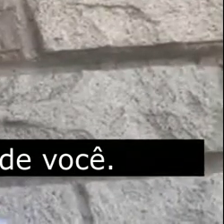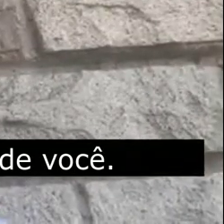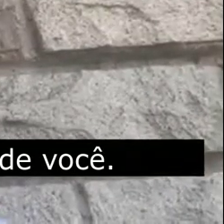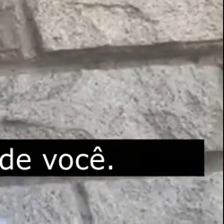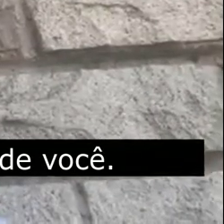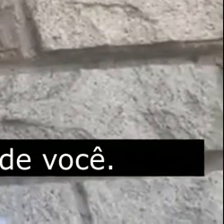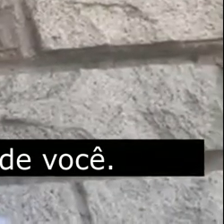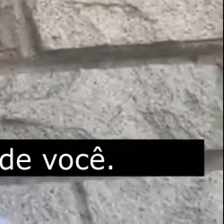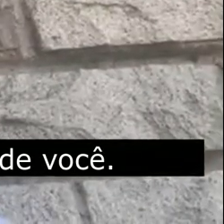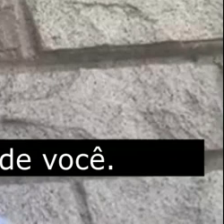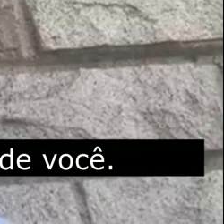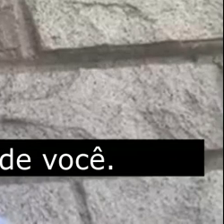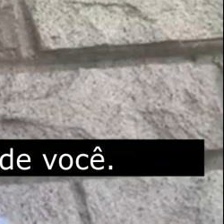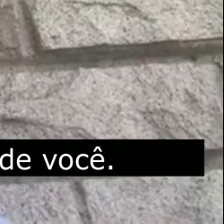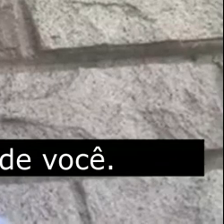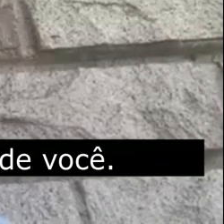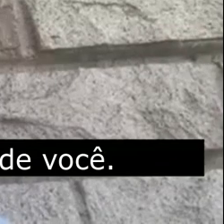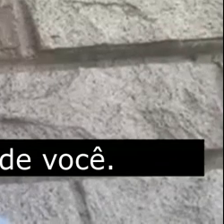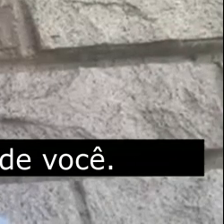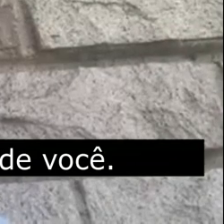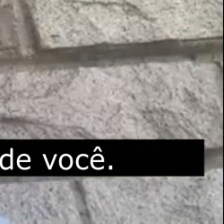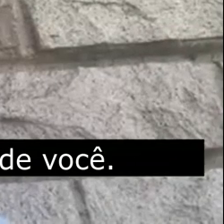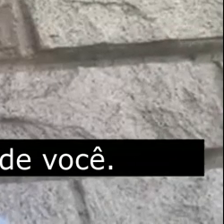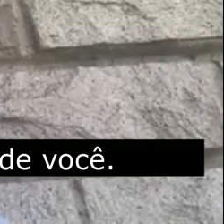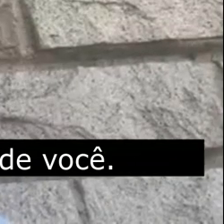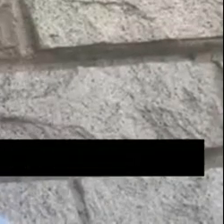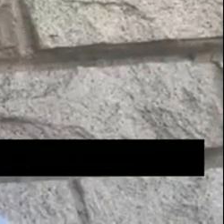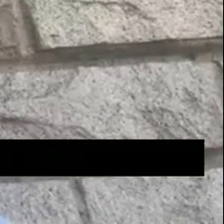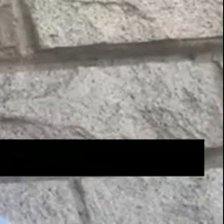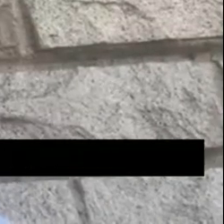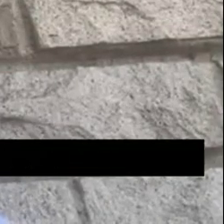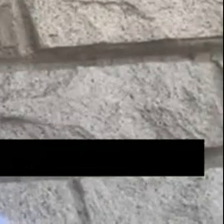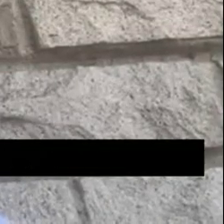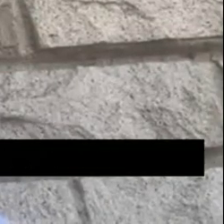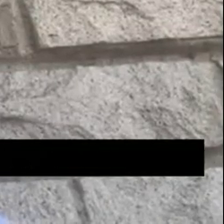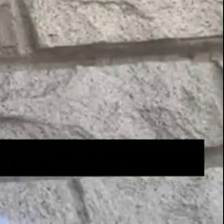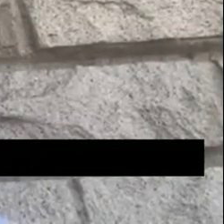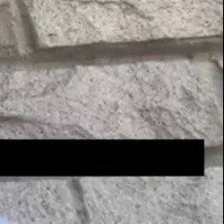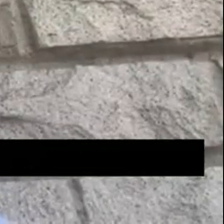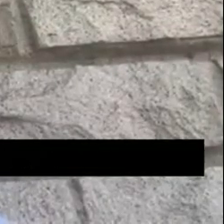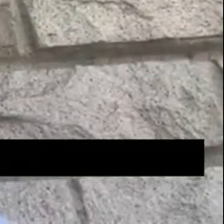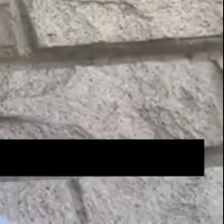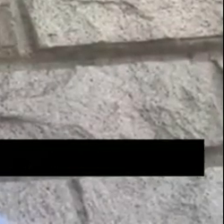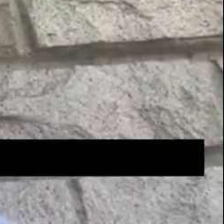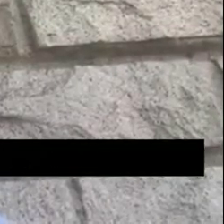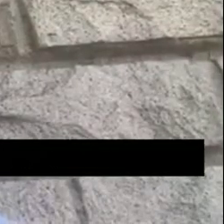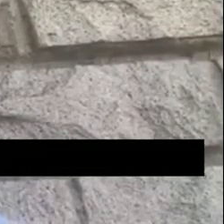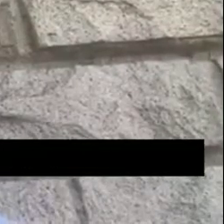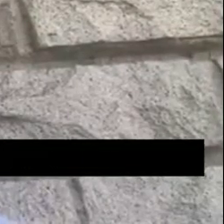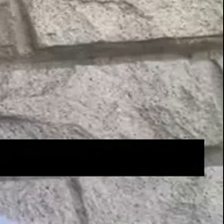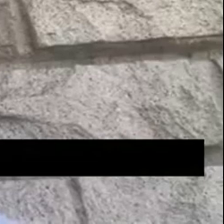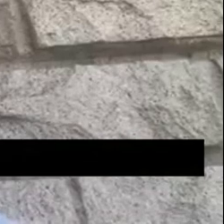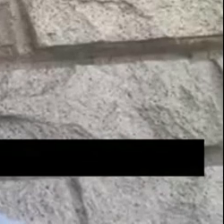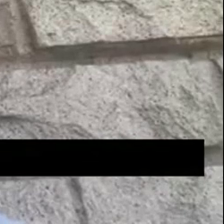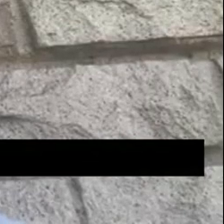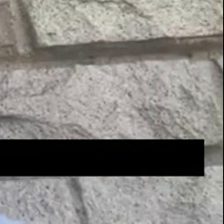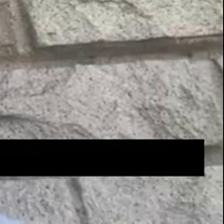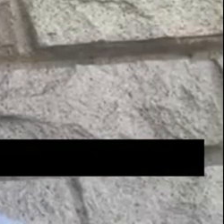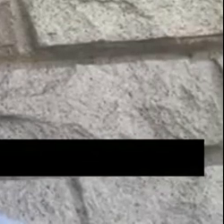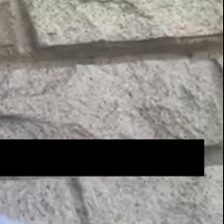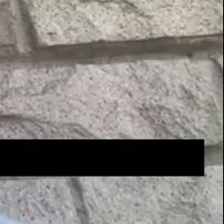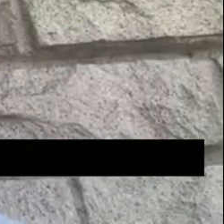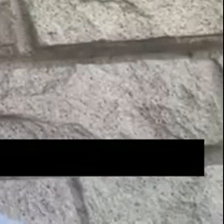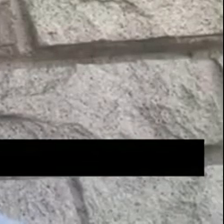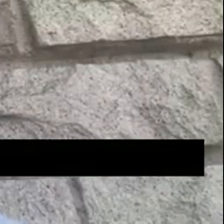Somebody there still greatness inside of you you have to find it you have to find it find your